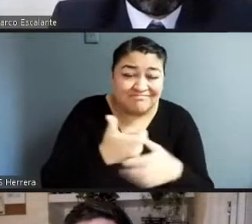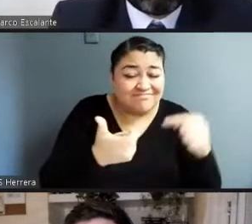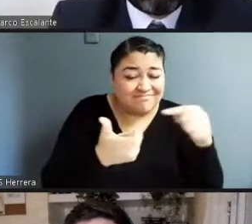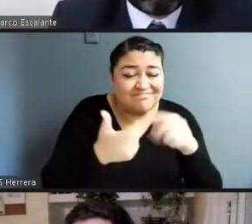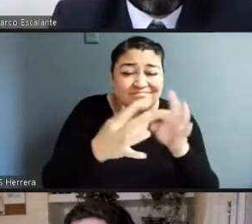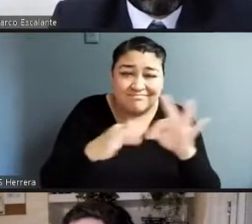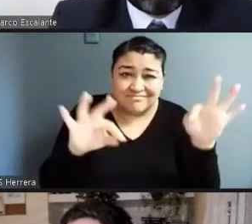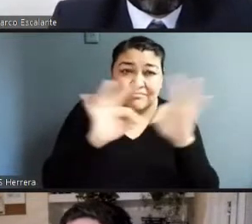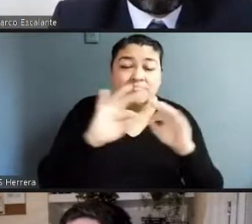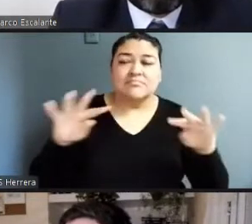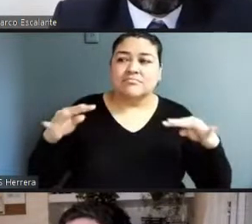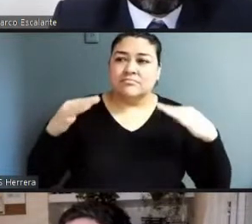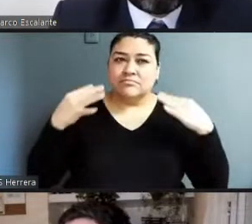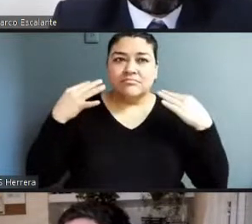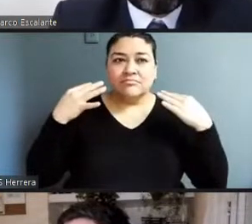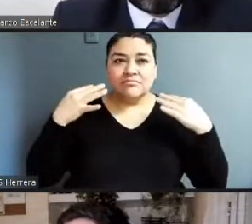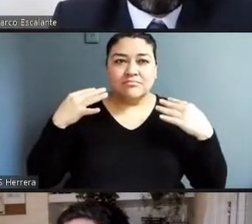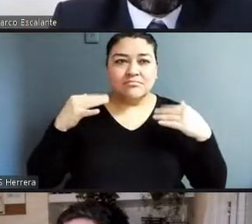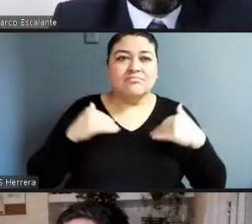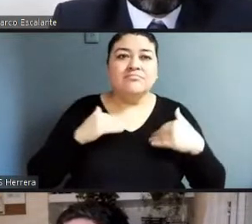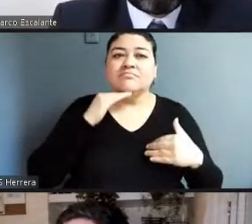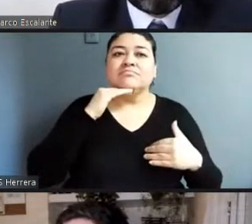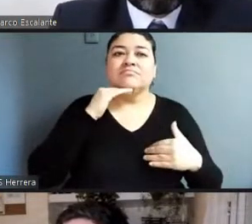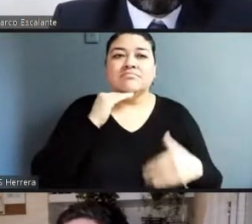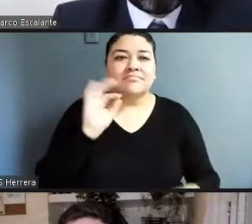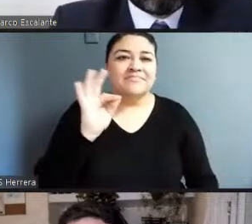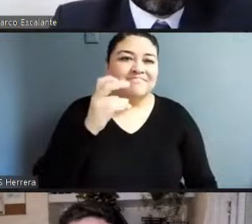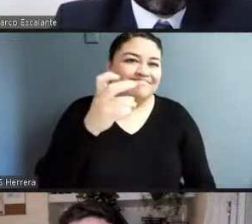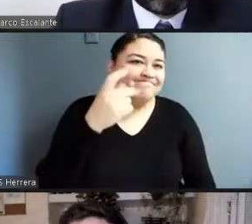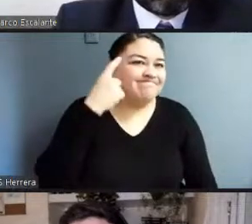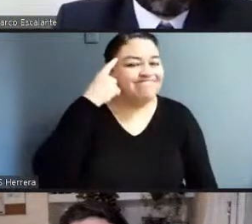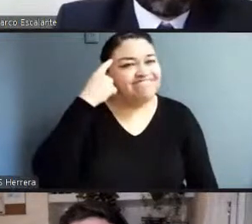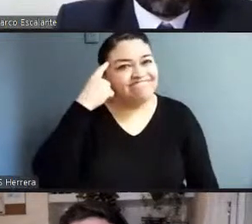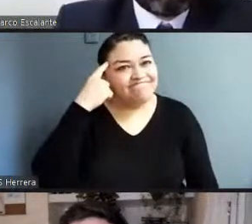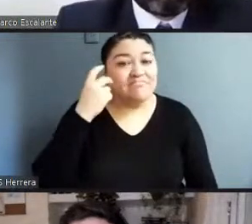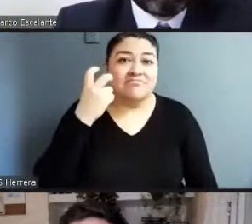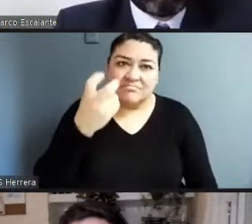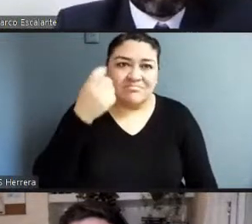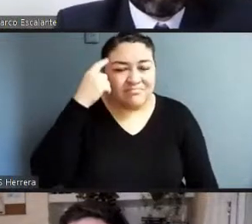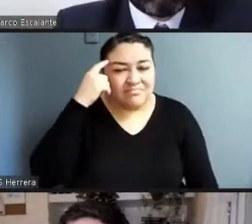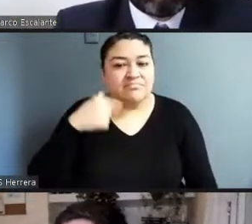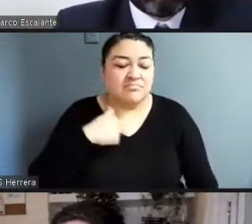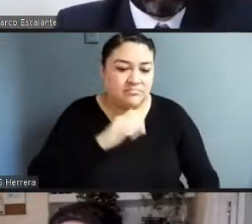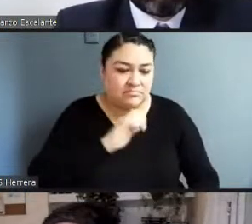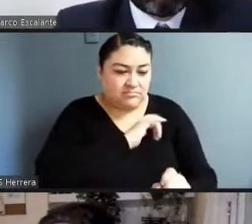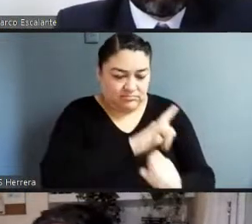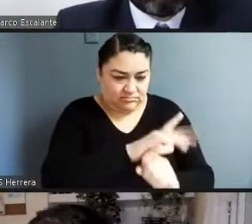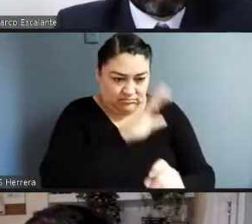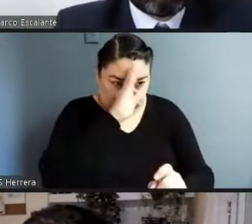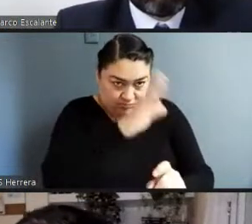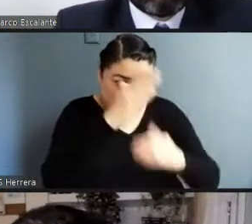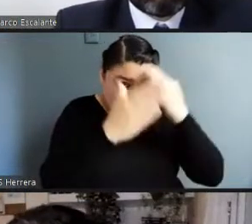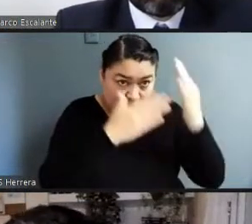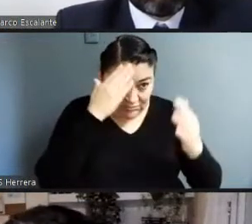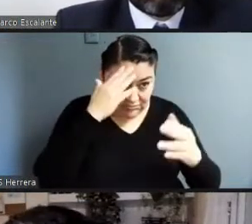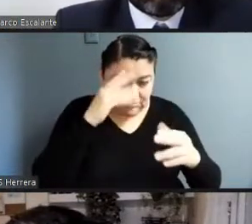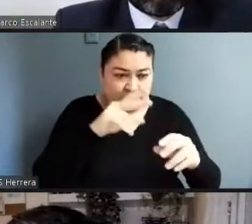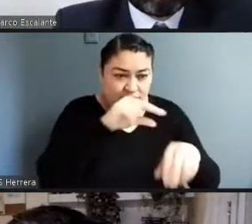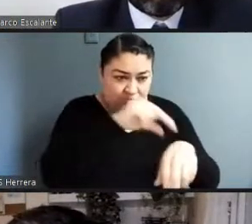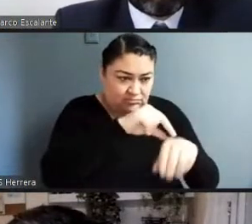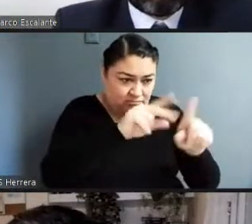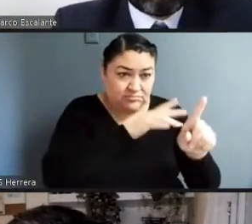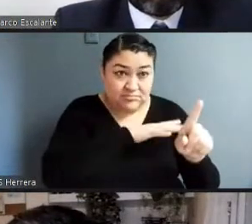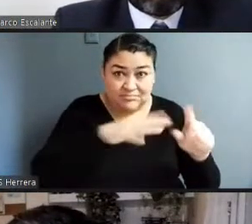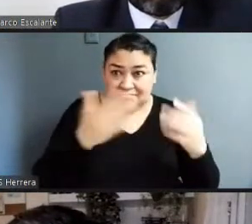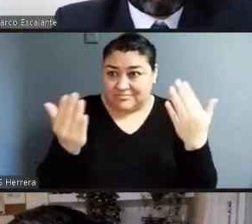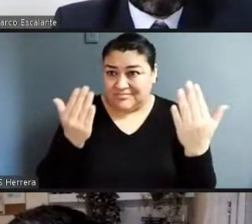is right. The pay or the status of being a specialist plays a role